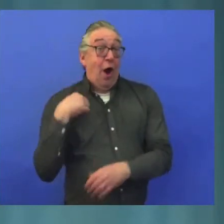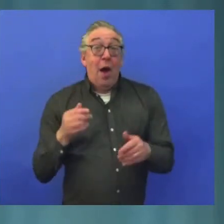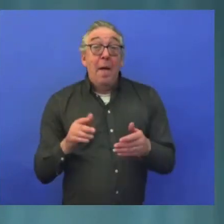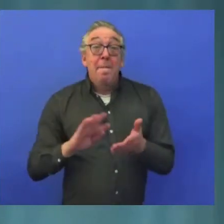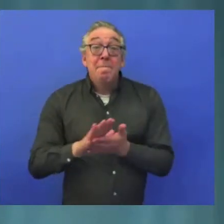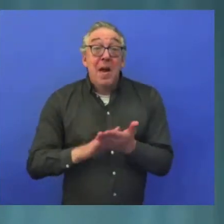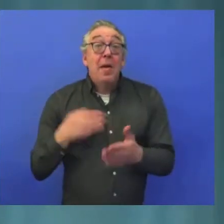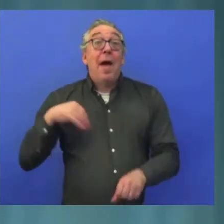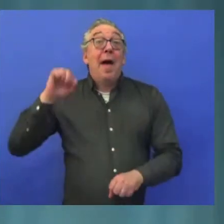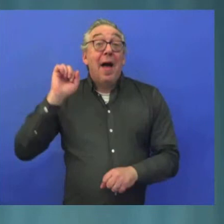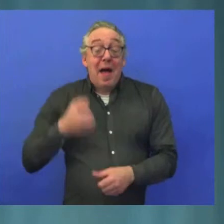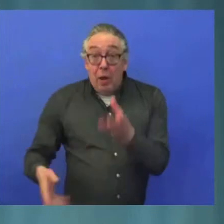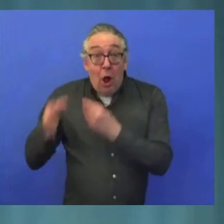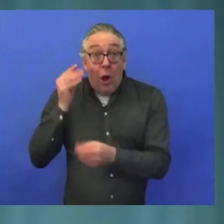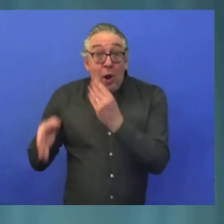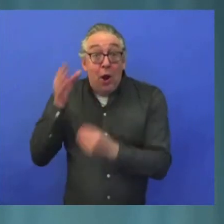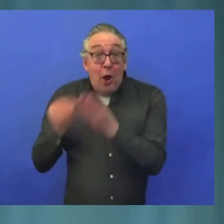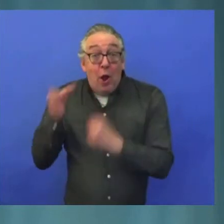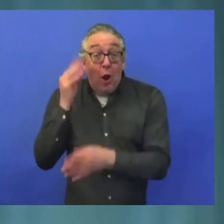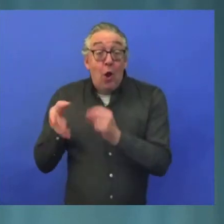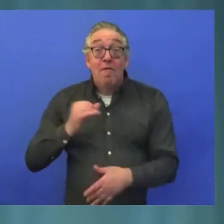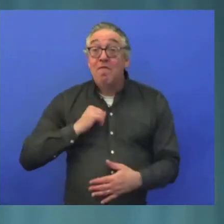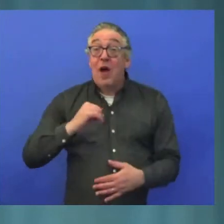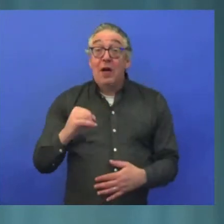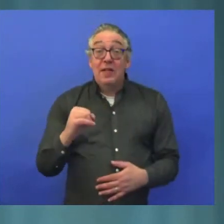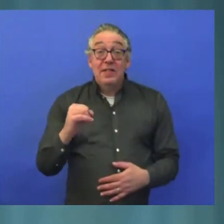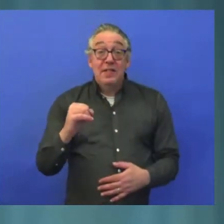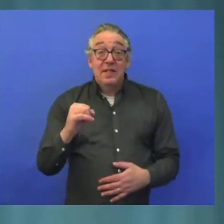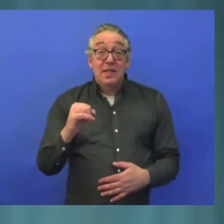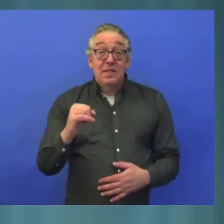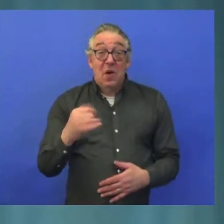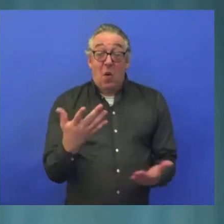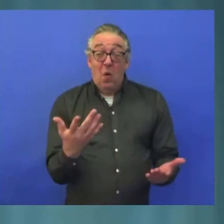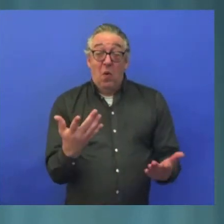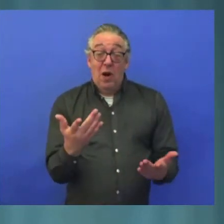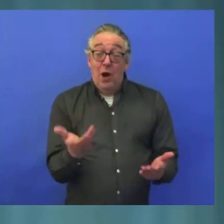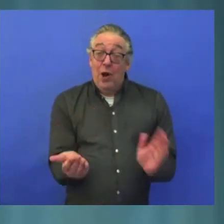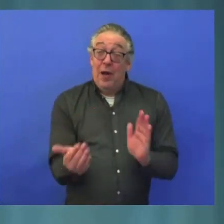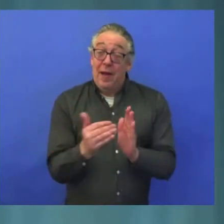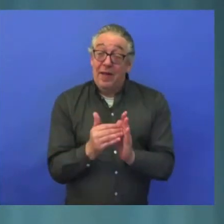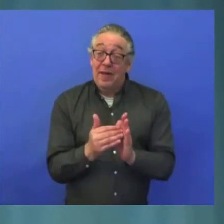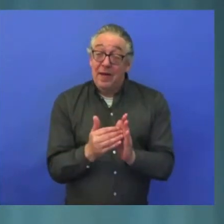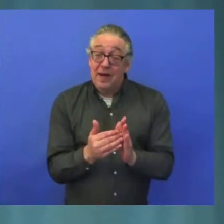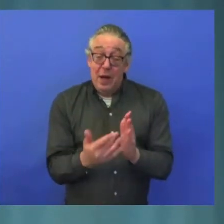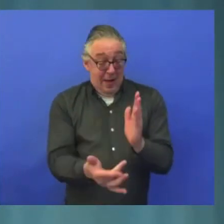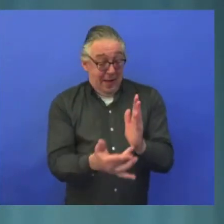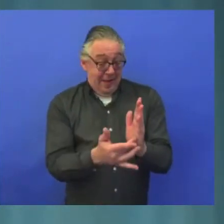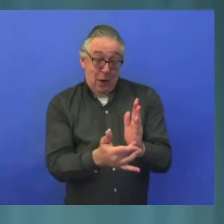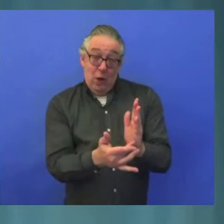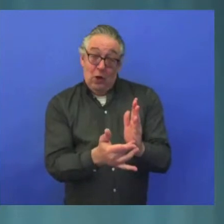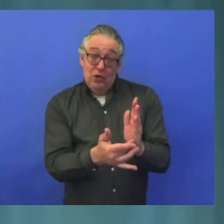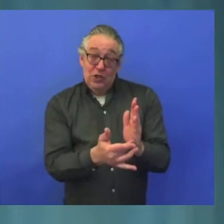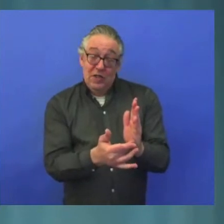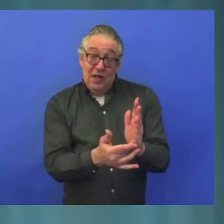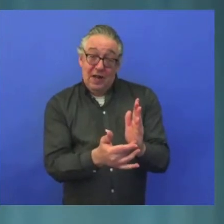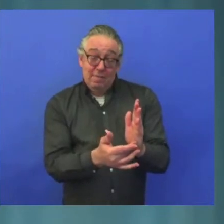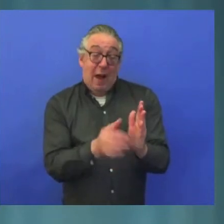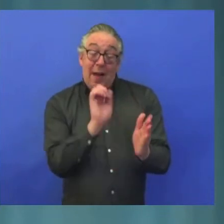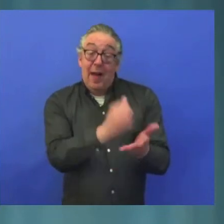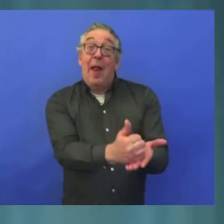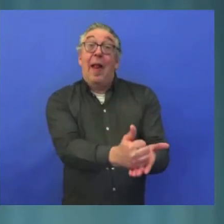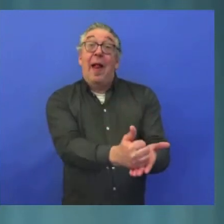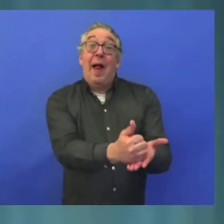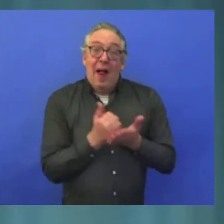right help to do out there. So also as a child, I recognized that it could be quite tough to be a surgeon